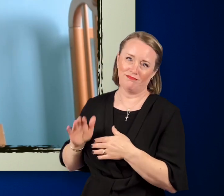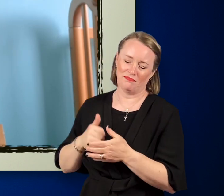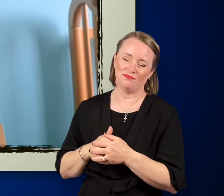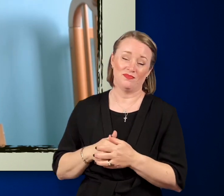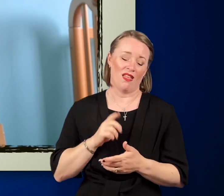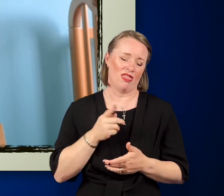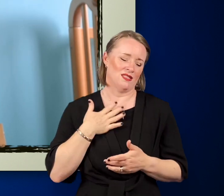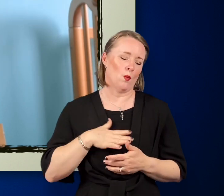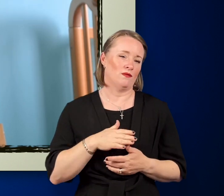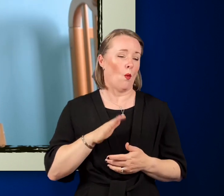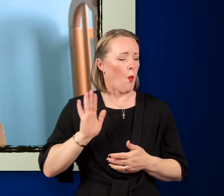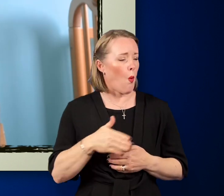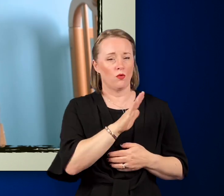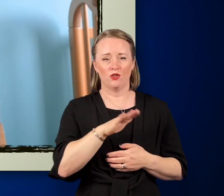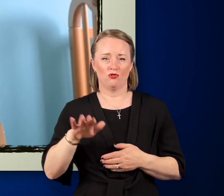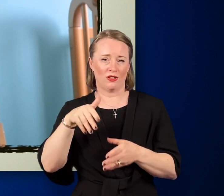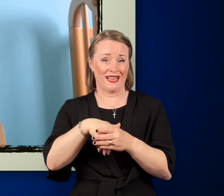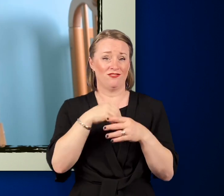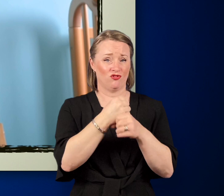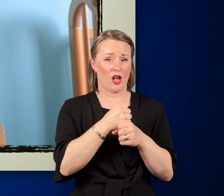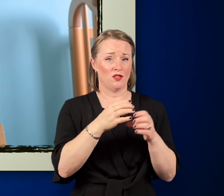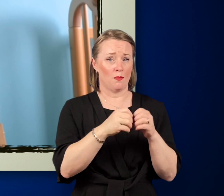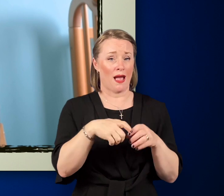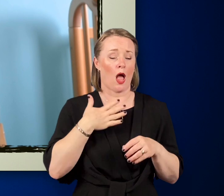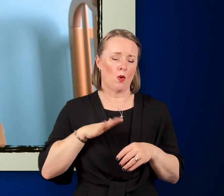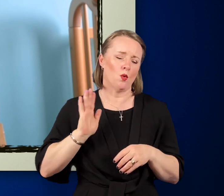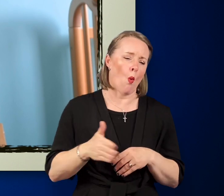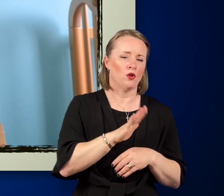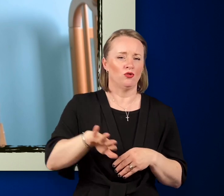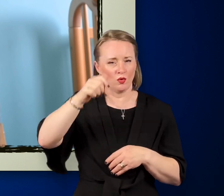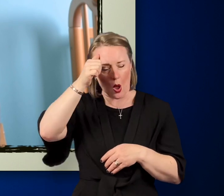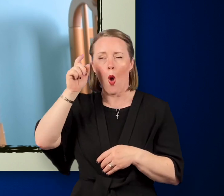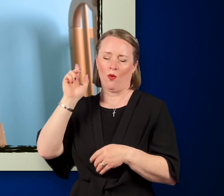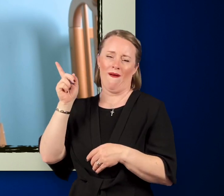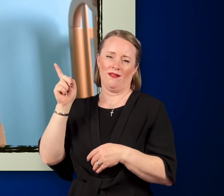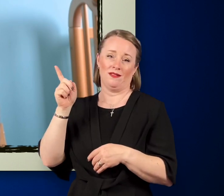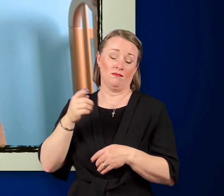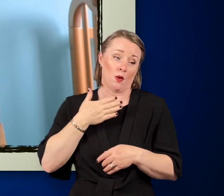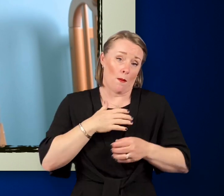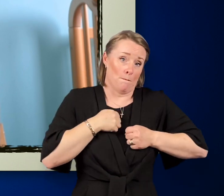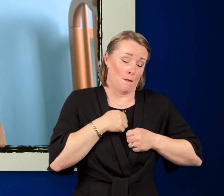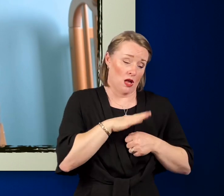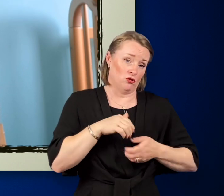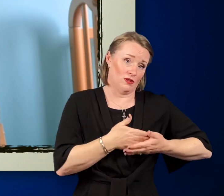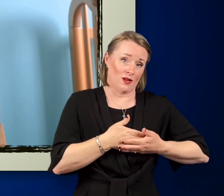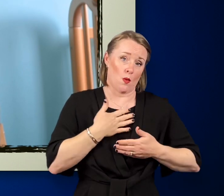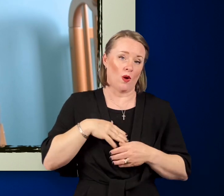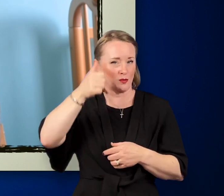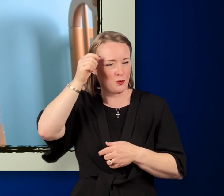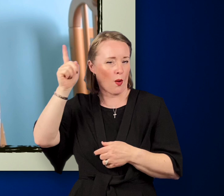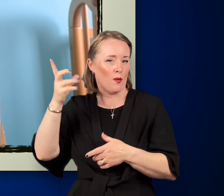wanted for every child at BEC, and now, of course, for Edward and Daniel to grow up just knowing that God is